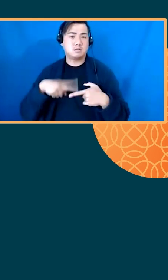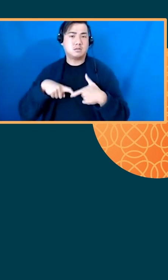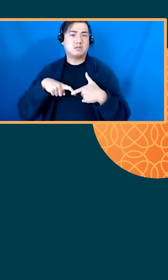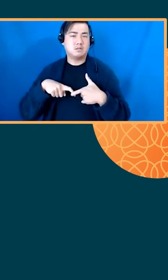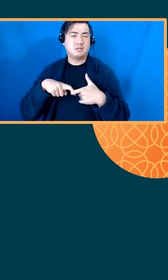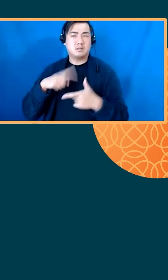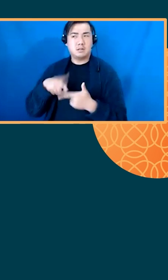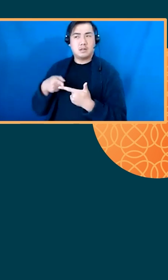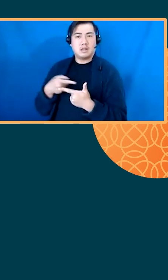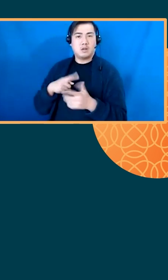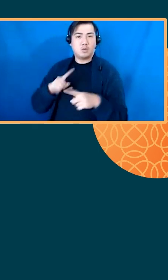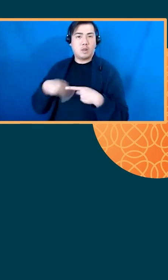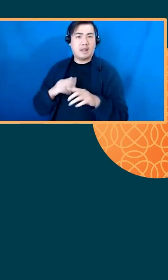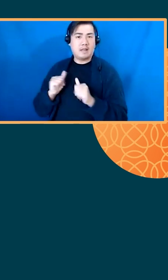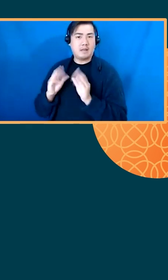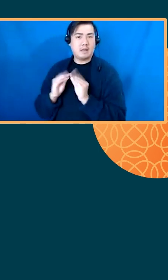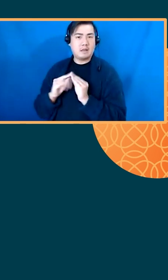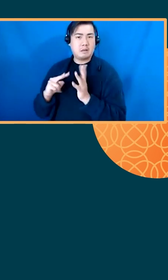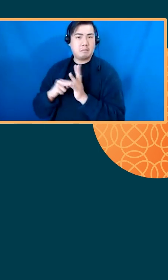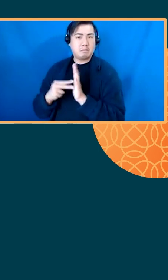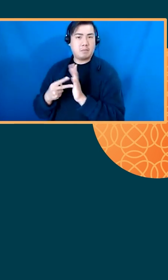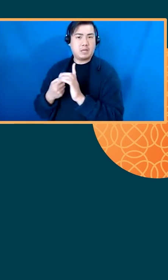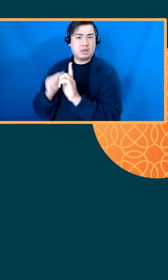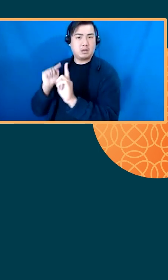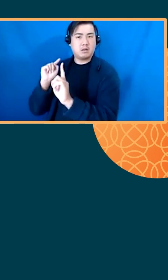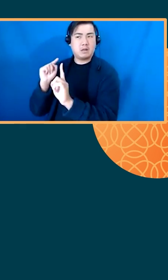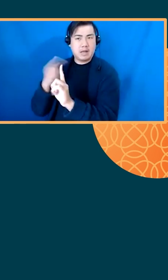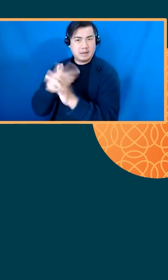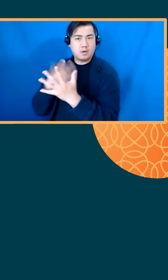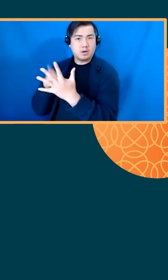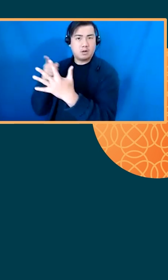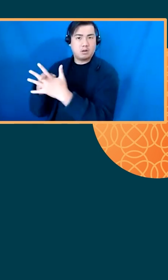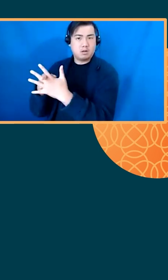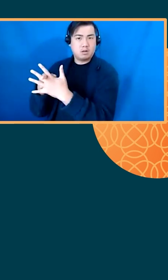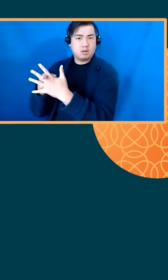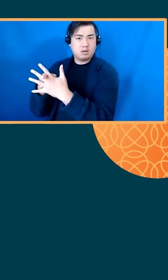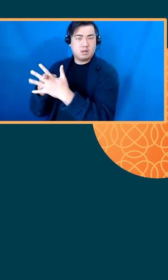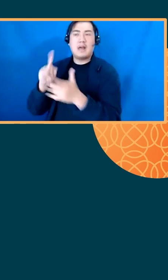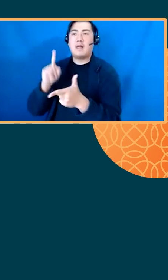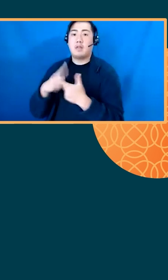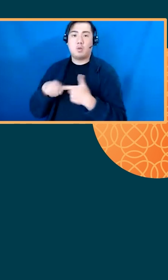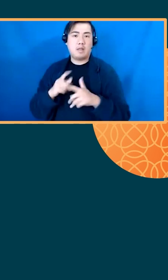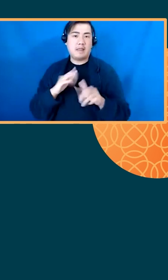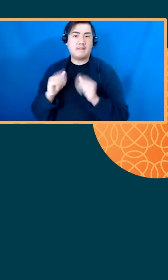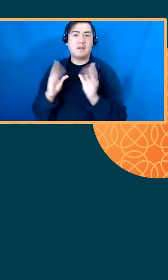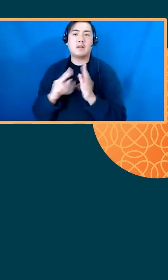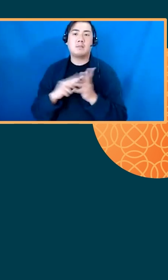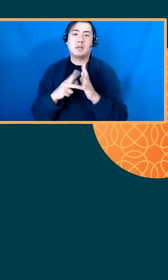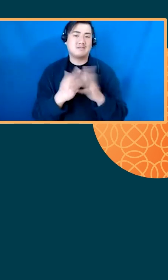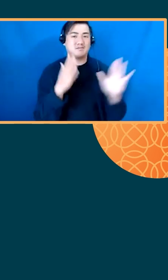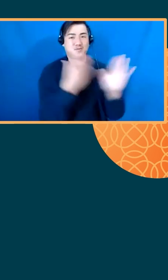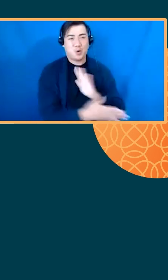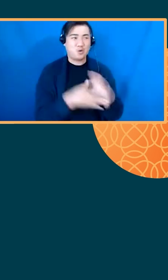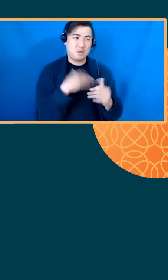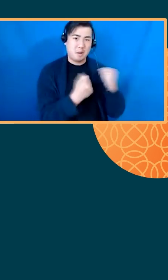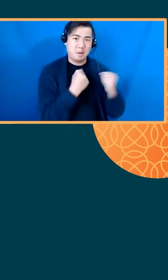point, and then I have to let that shit go, and then take it out on the bag, of course. But for the most part, it's